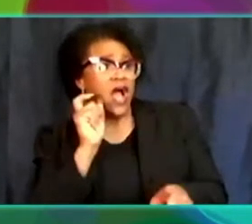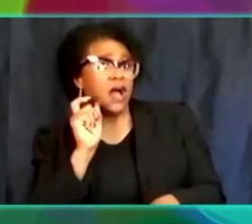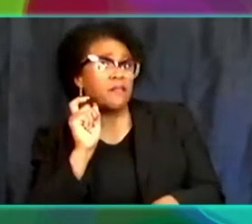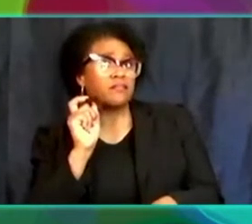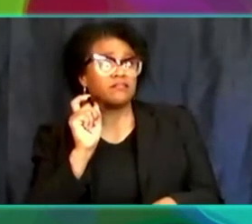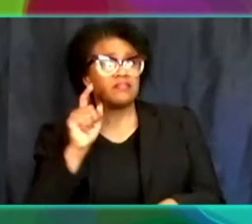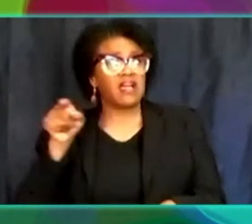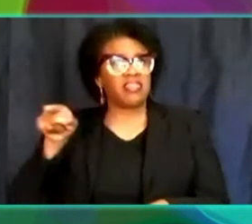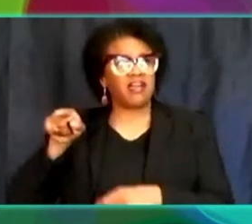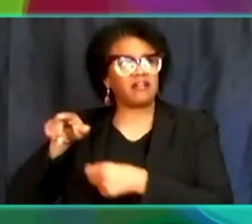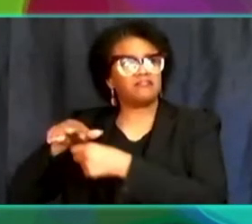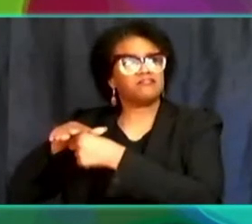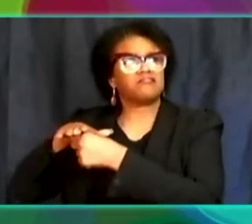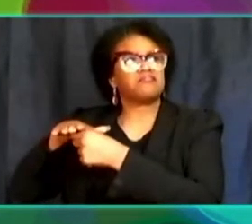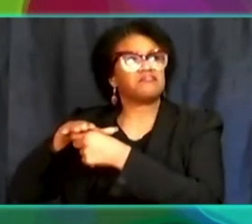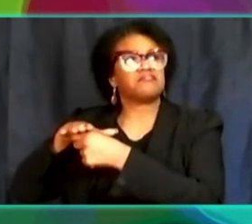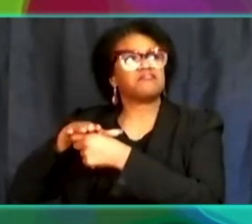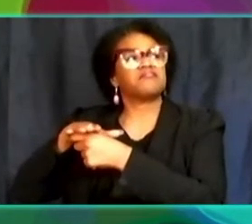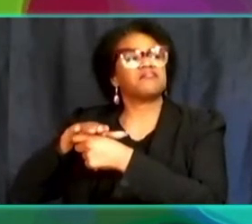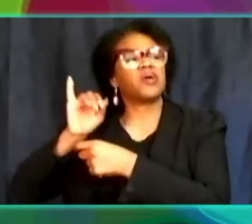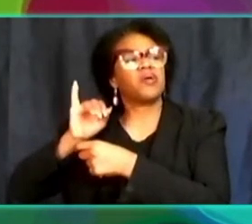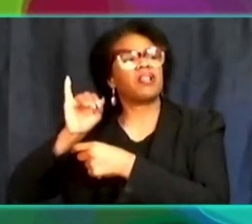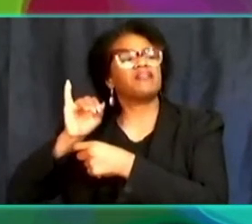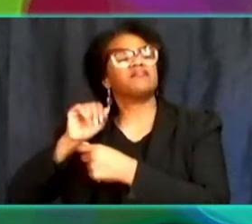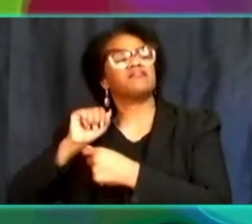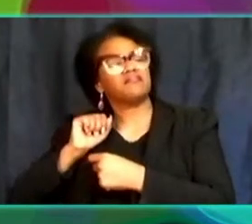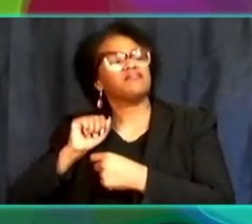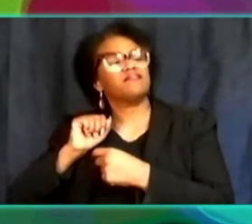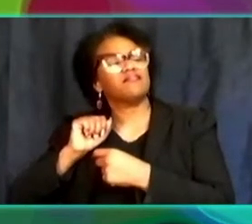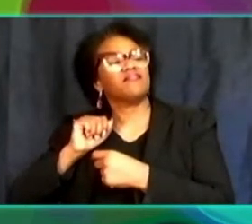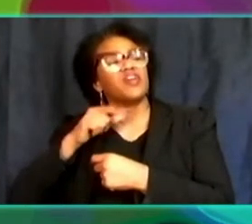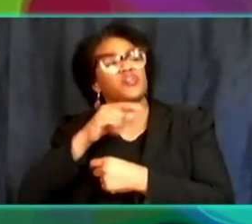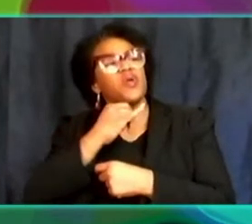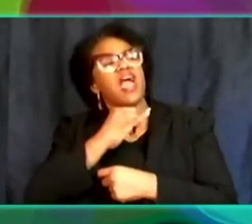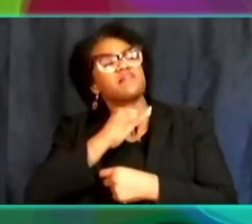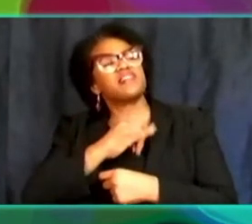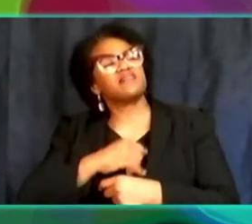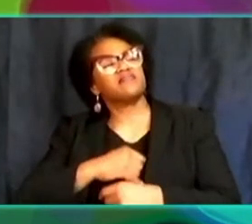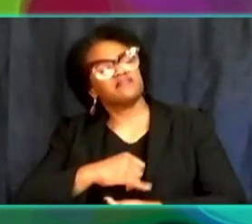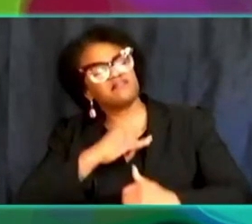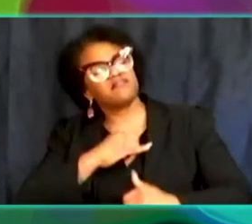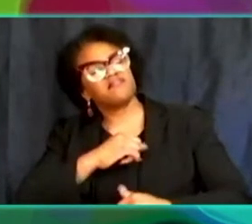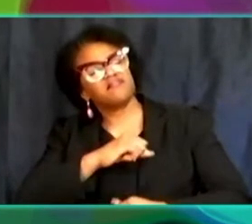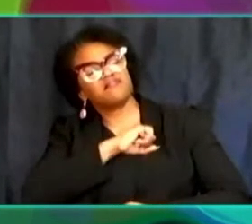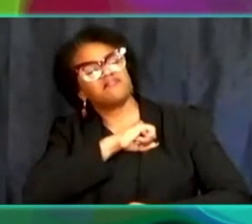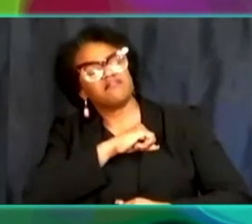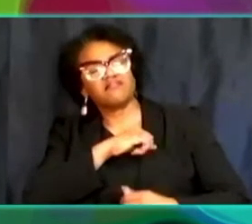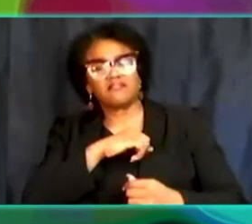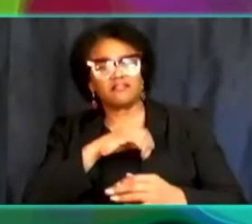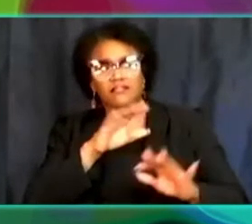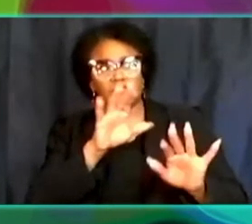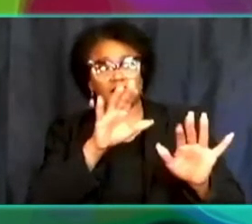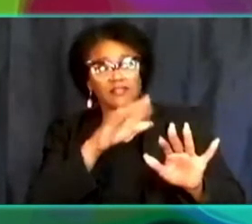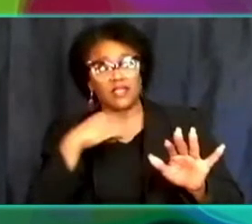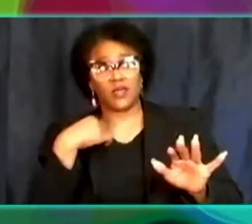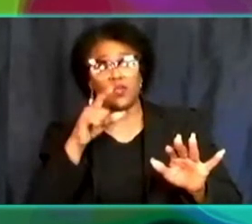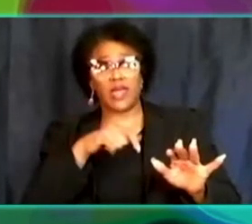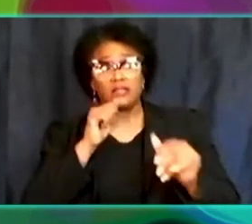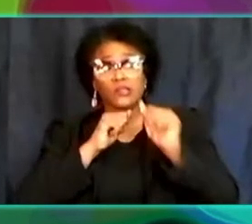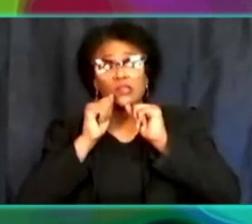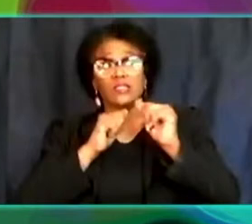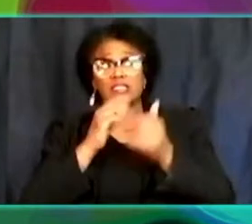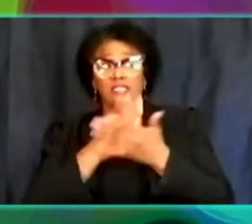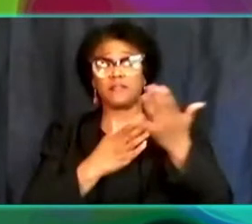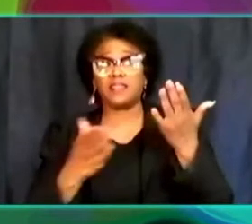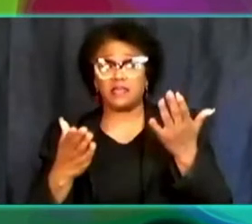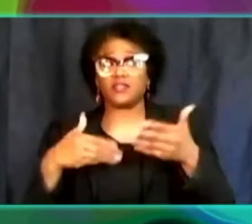this strata, or you're like me, or you know. And I'm like, hey, we had to come through some things to get here, you know